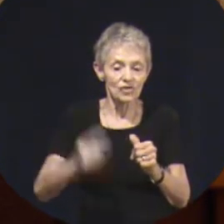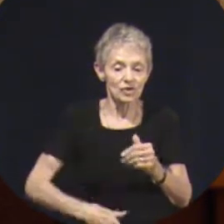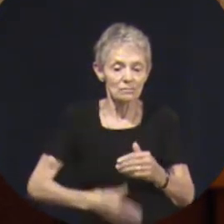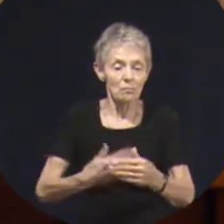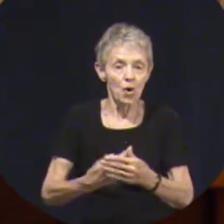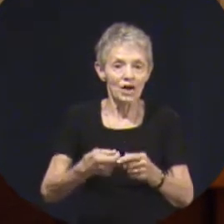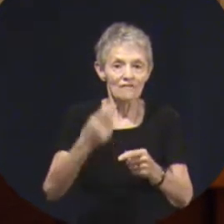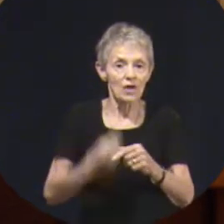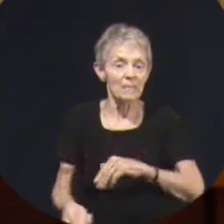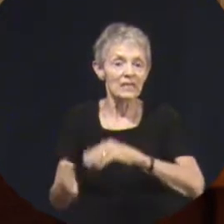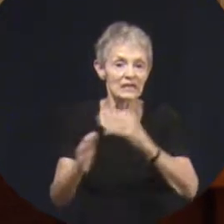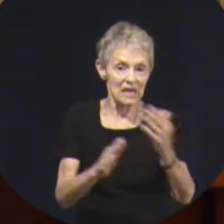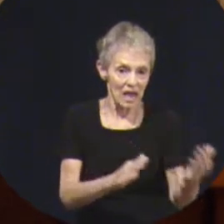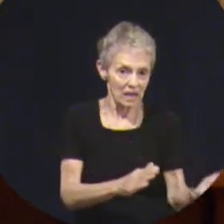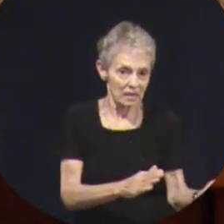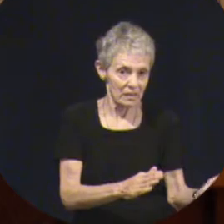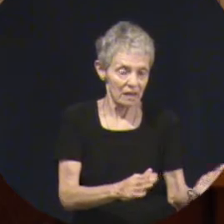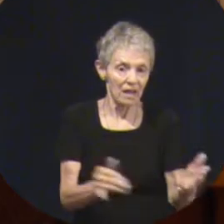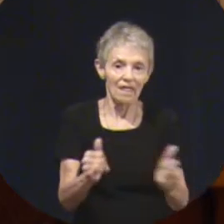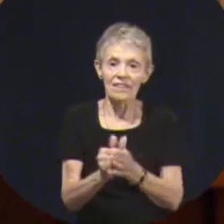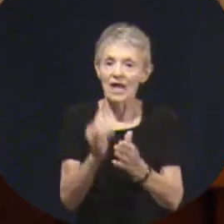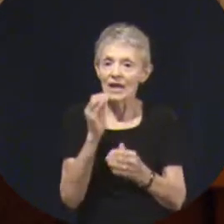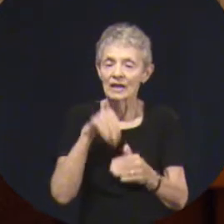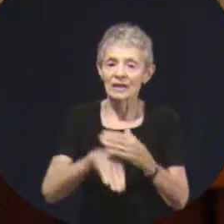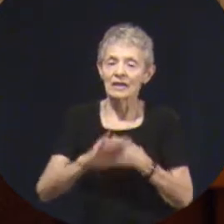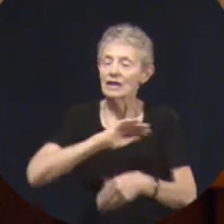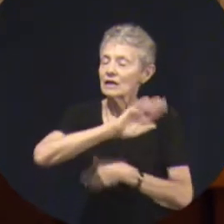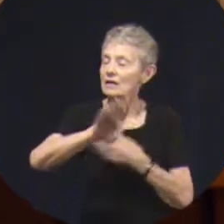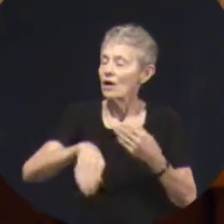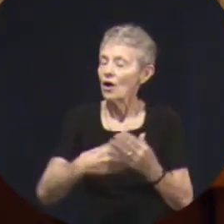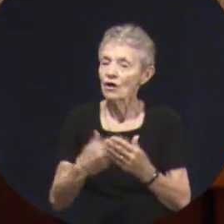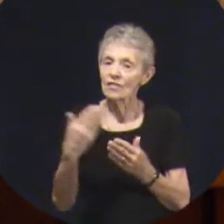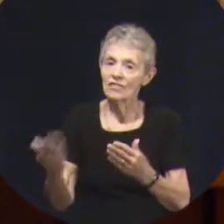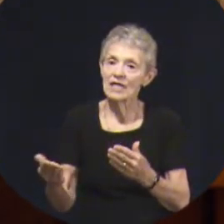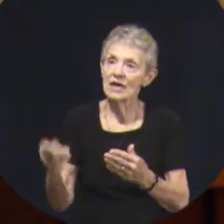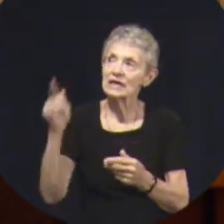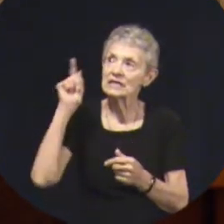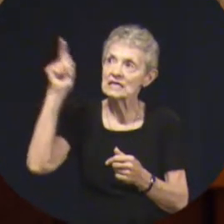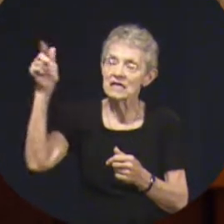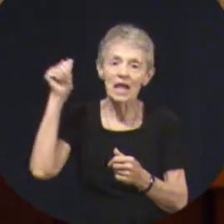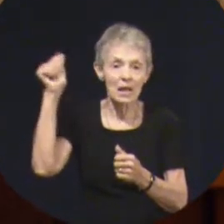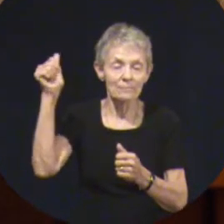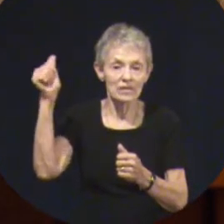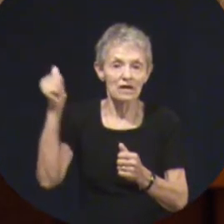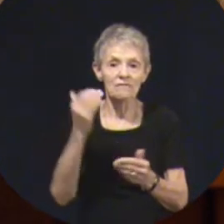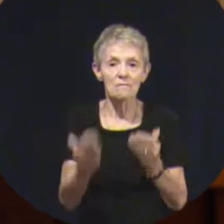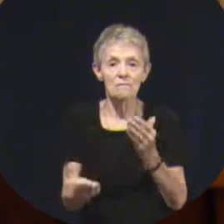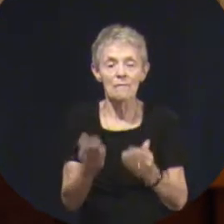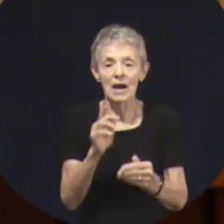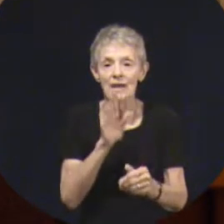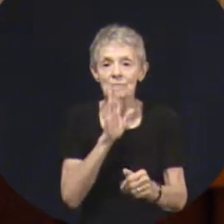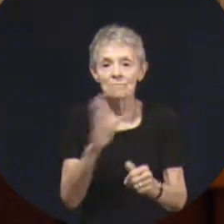from the dead, that in all things He Himself might be preeminent.